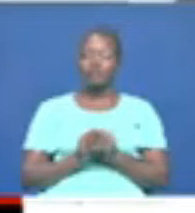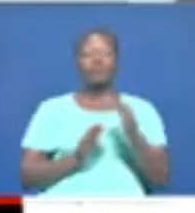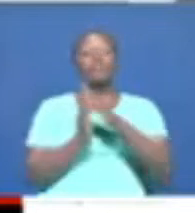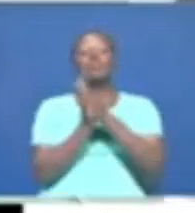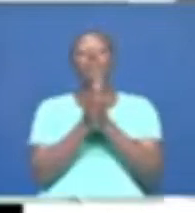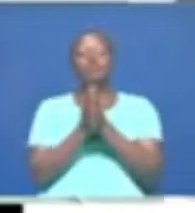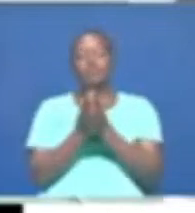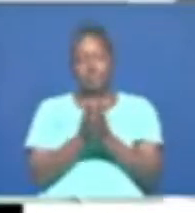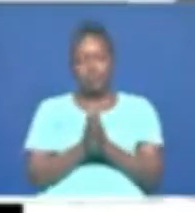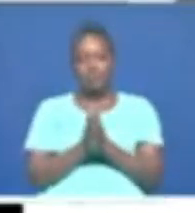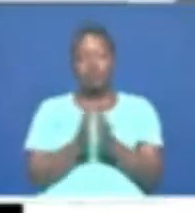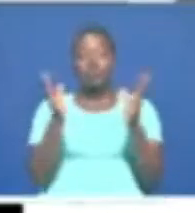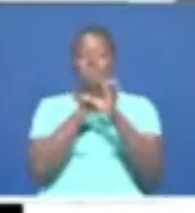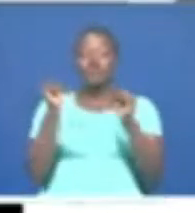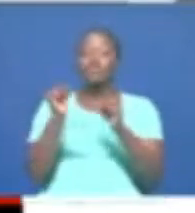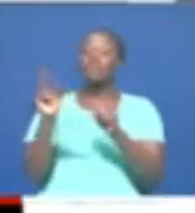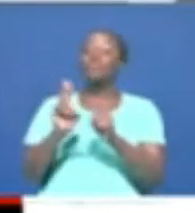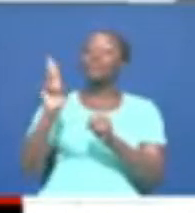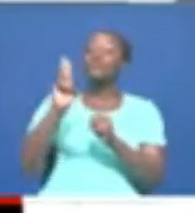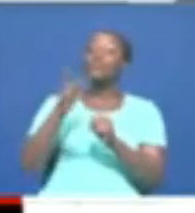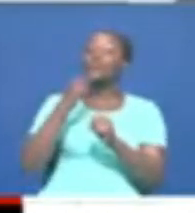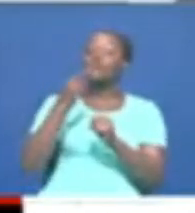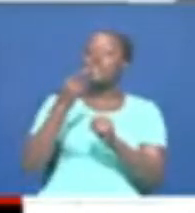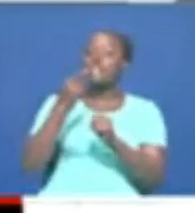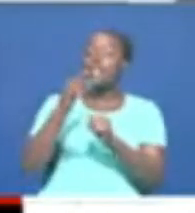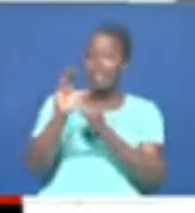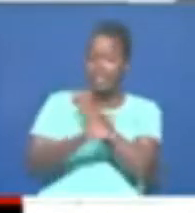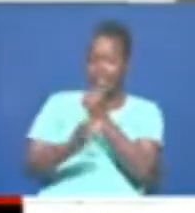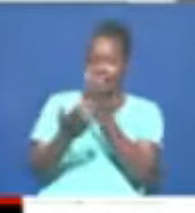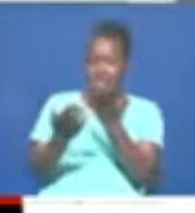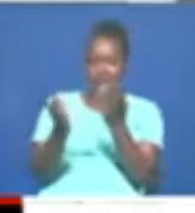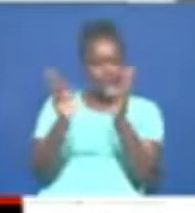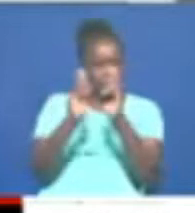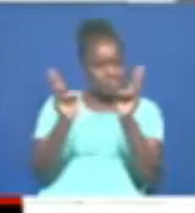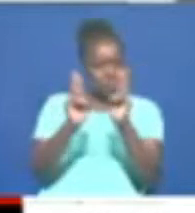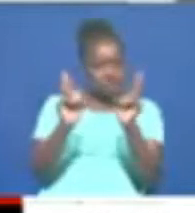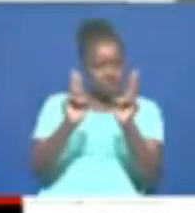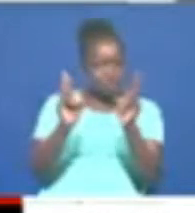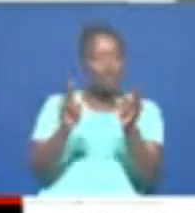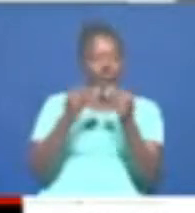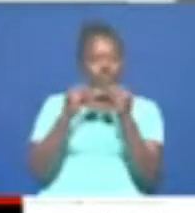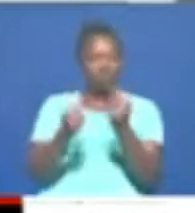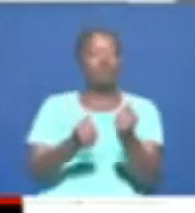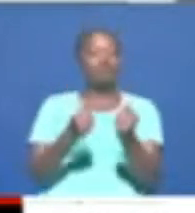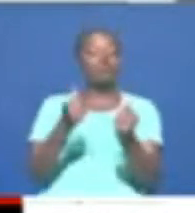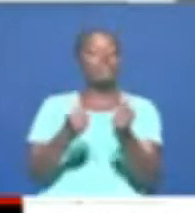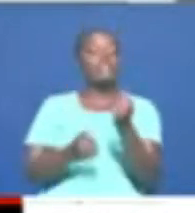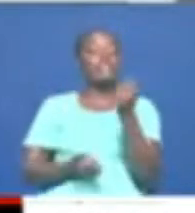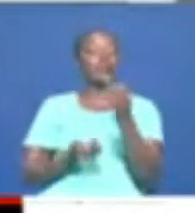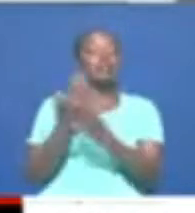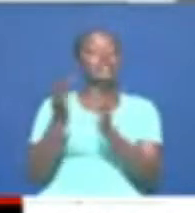President Uhuru Kenyatta says the country is now in a position to deal with the emerging digital and advanced